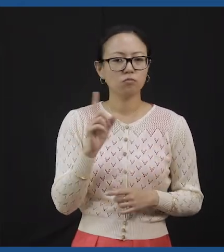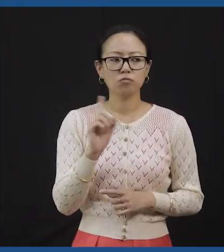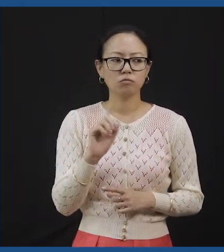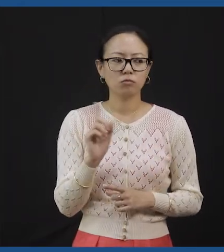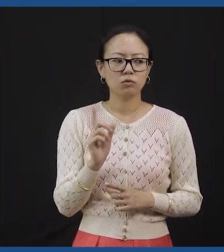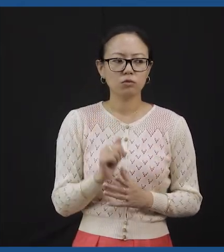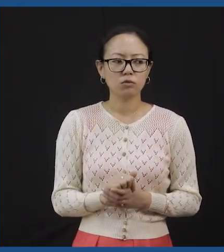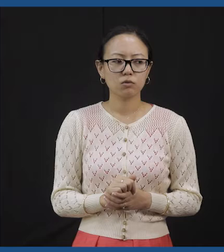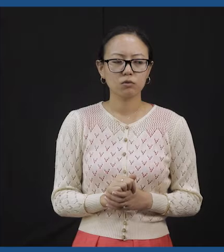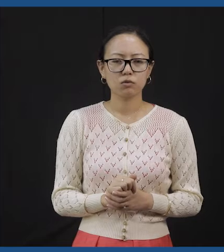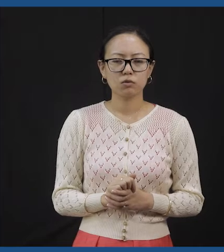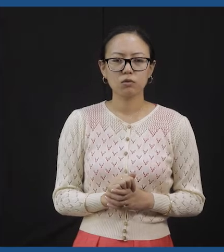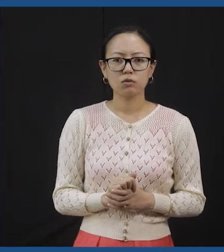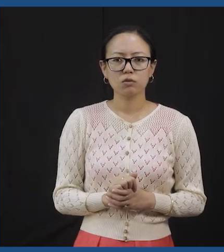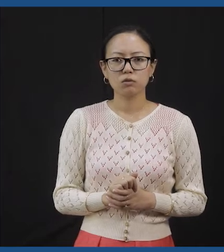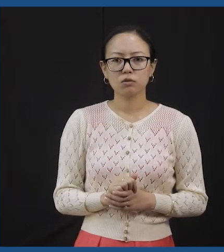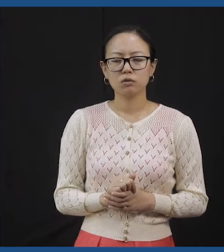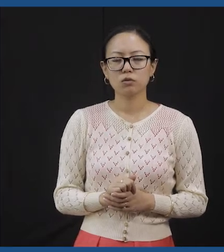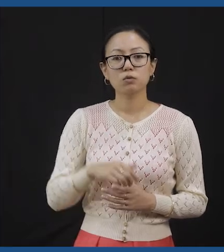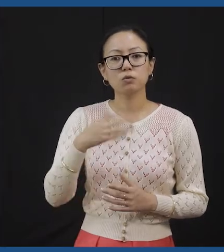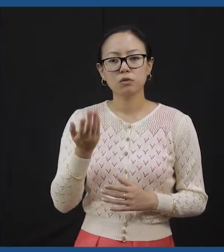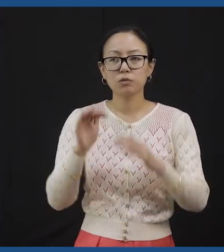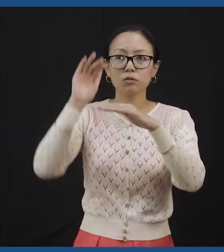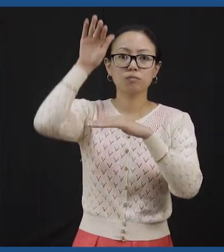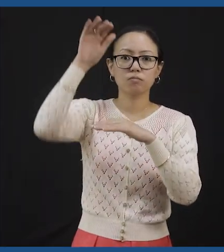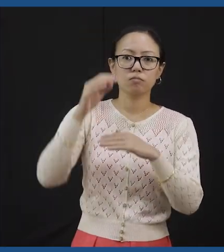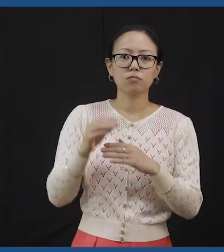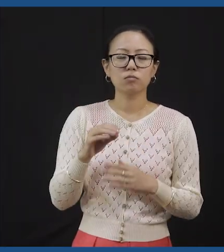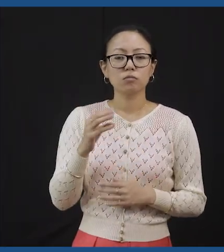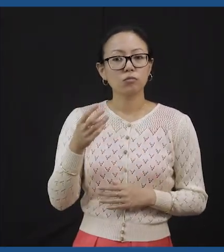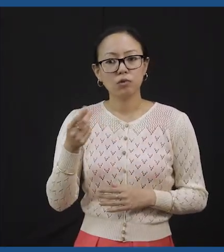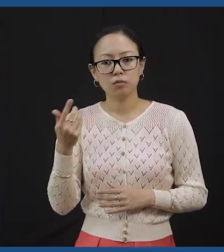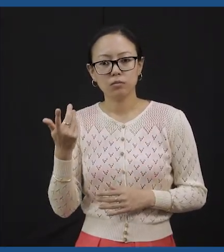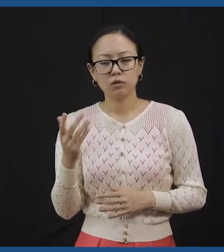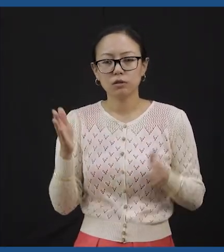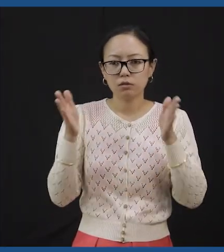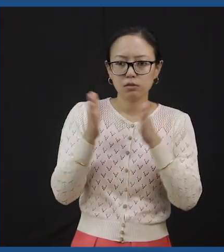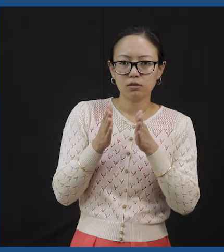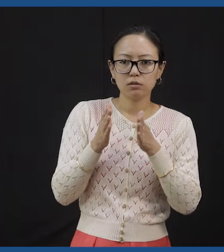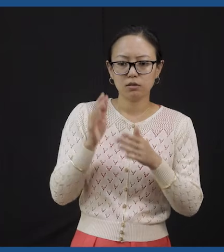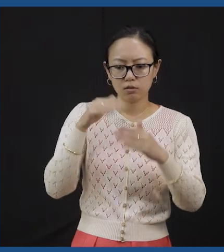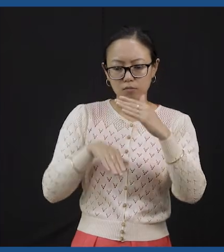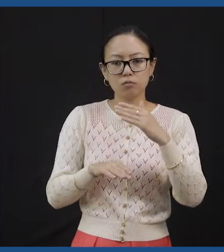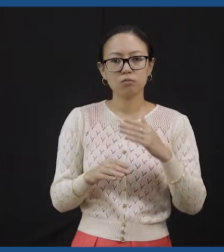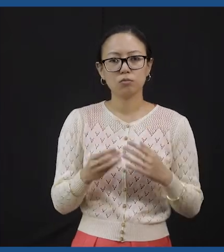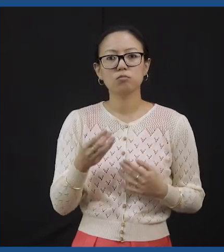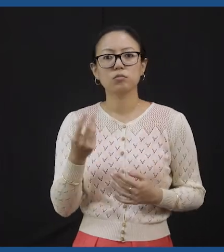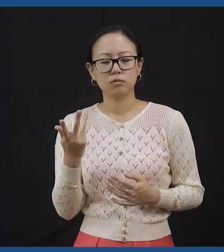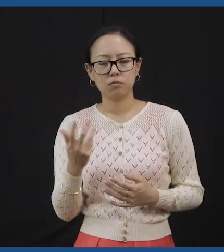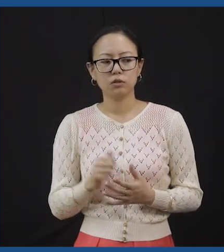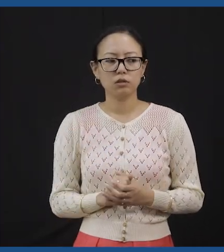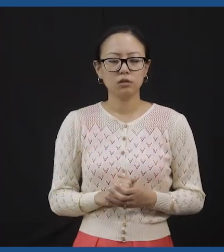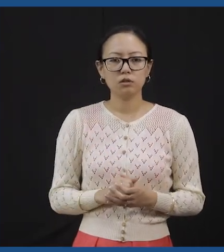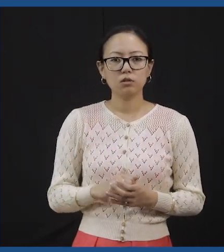5 or the number at the top is less than the number at the bottom. So in this case, what you have to do is you